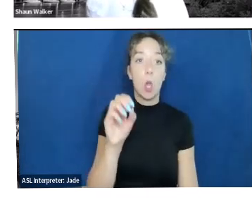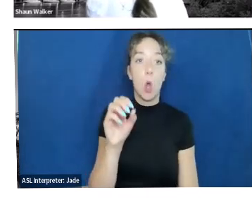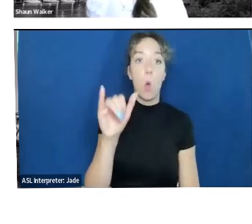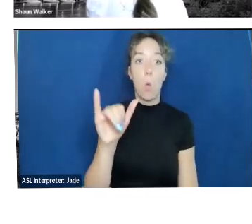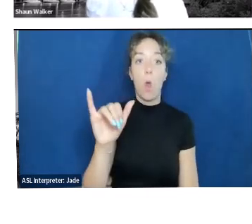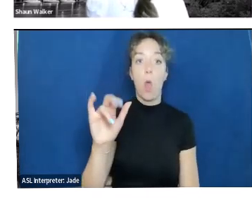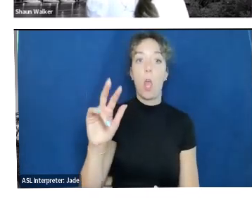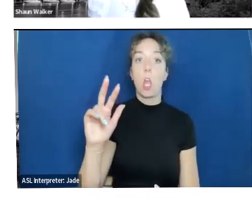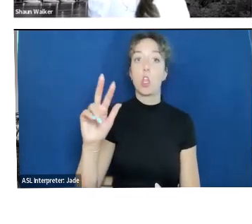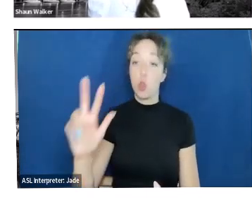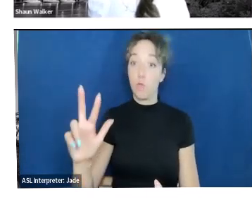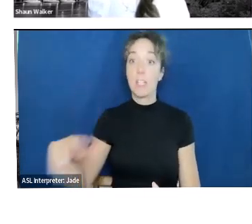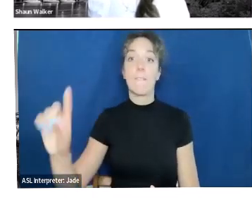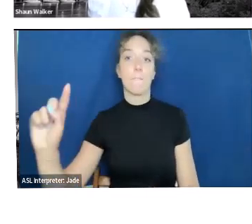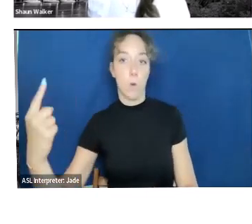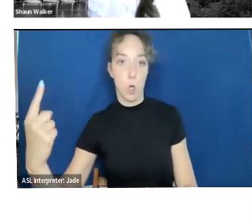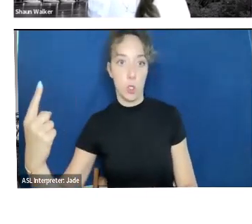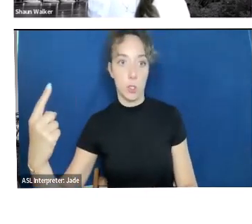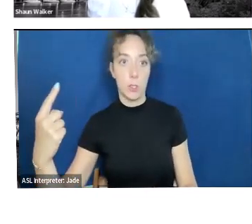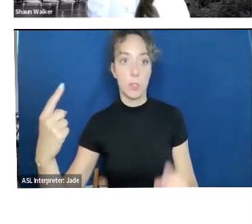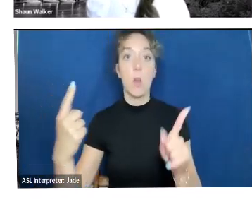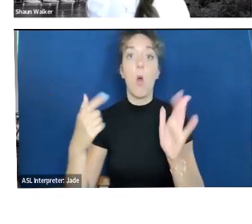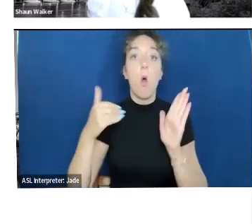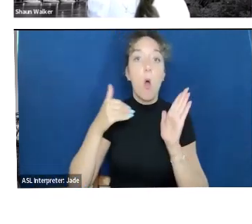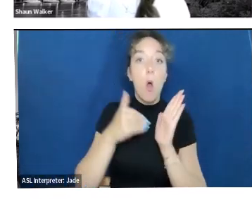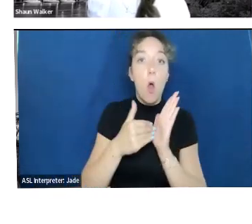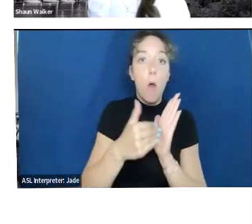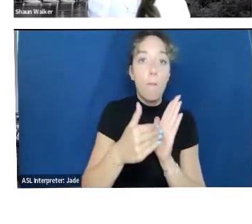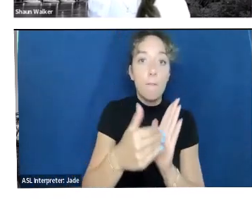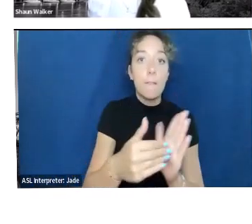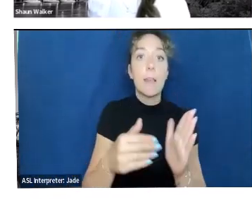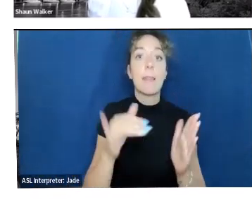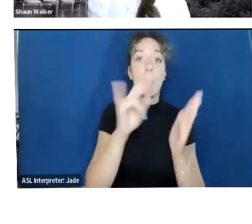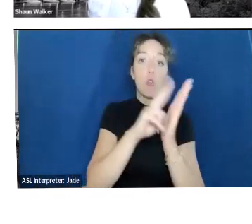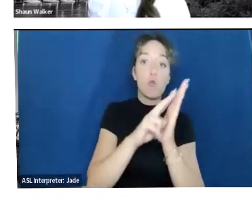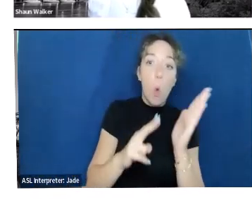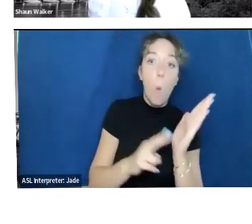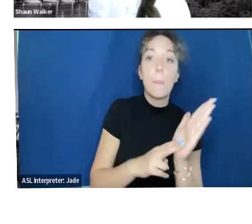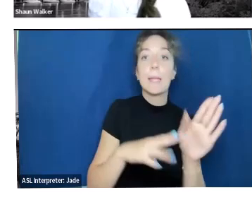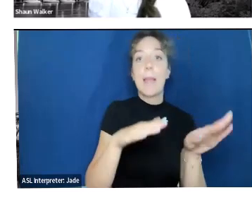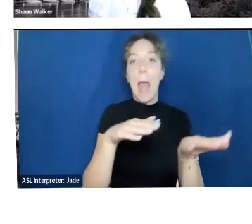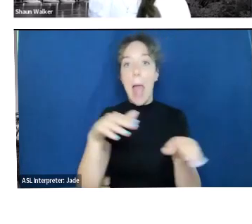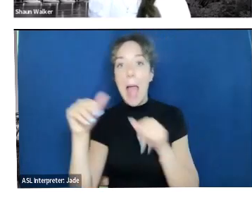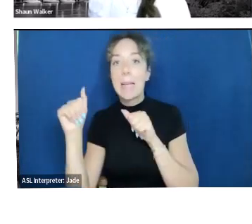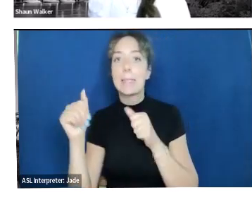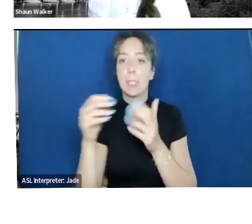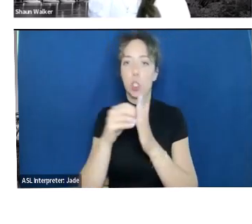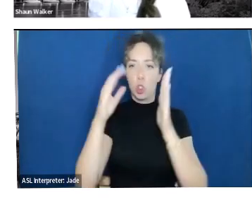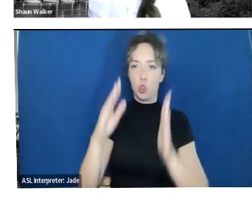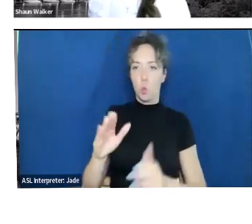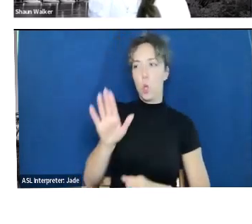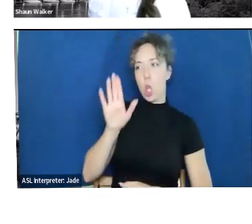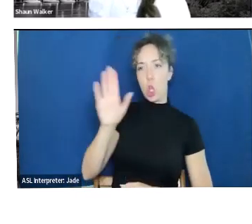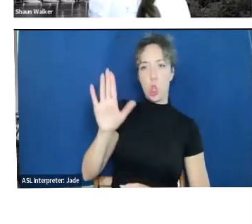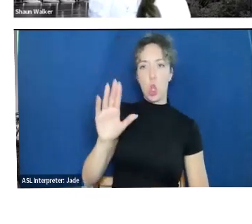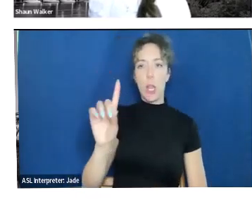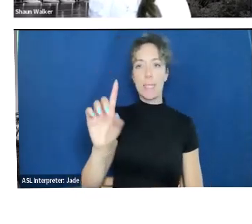LEAs often update enrollment and exits and student demographic data when reviewing EOY